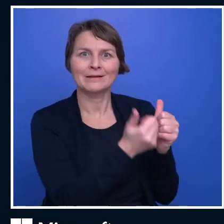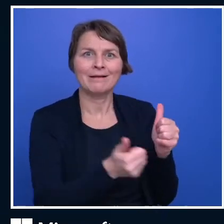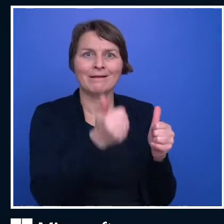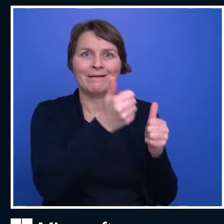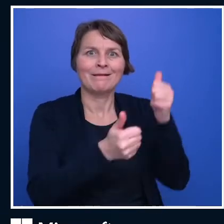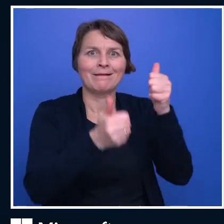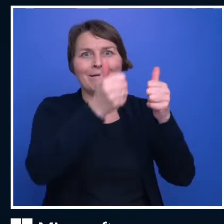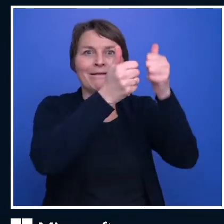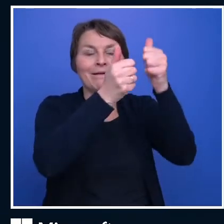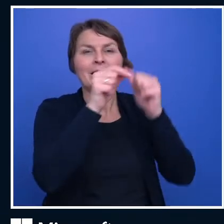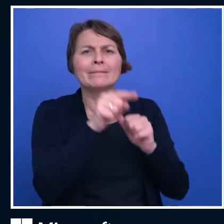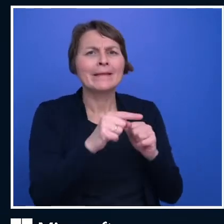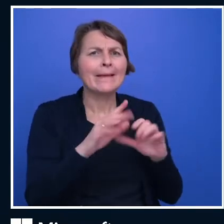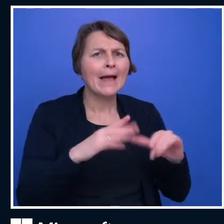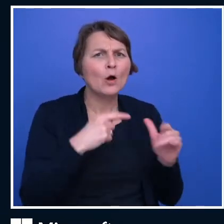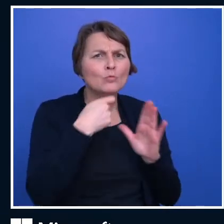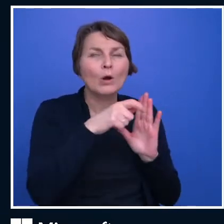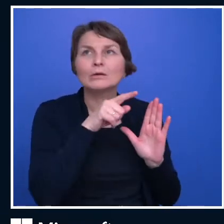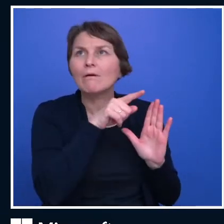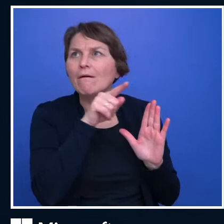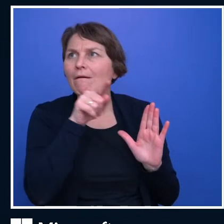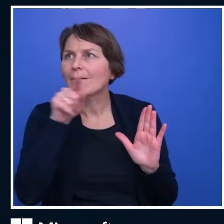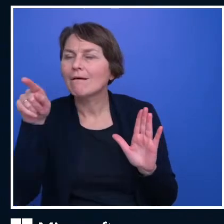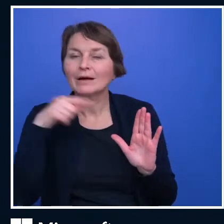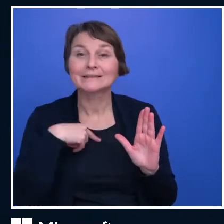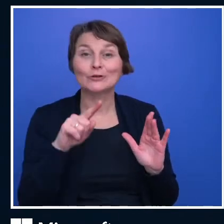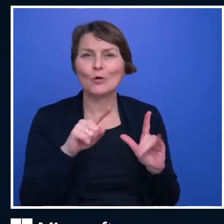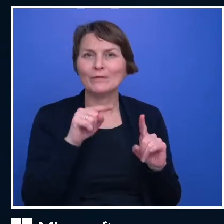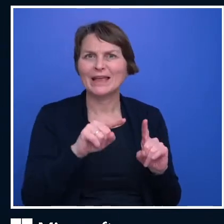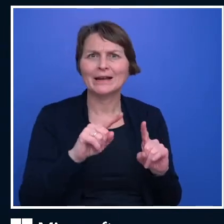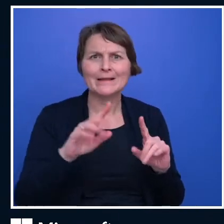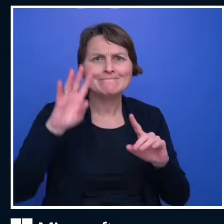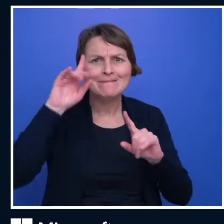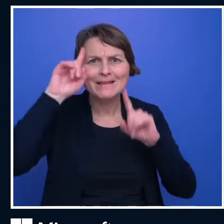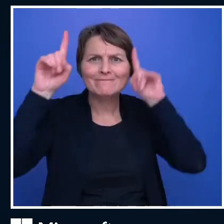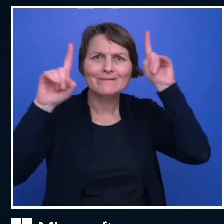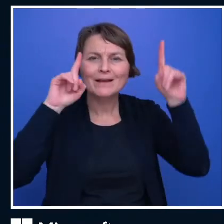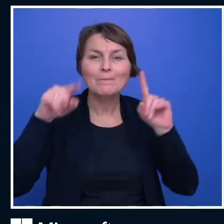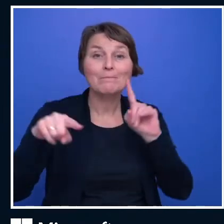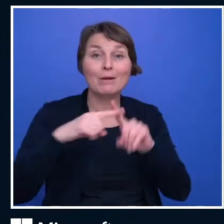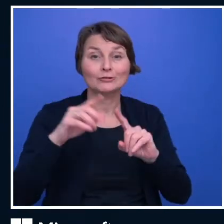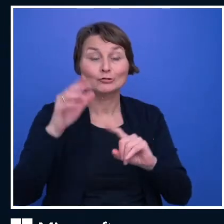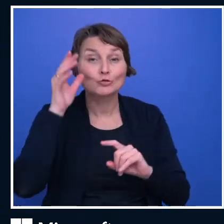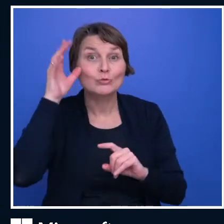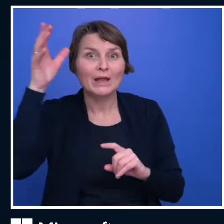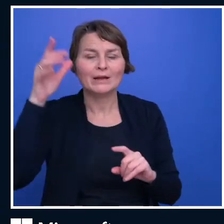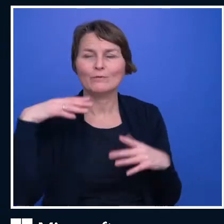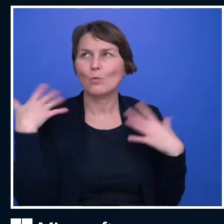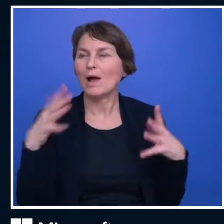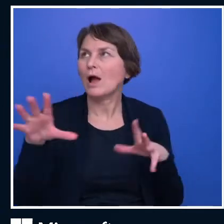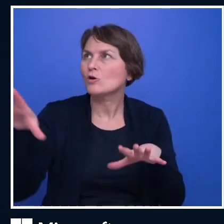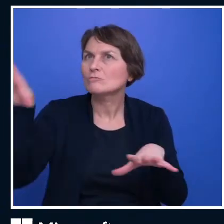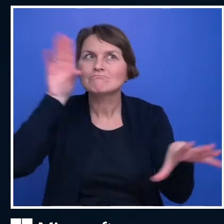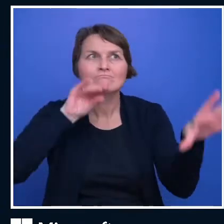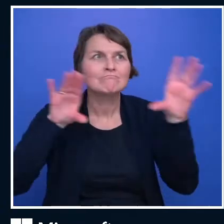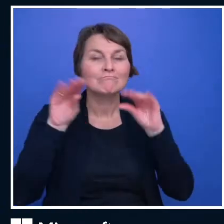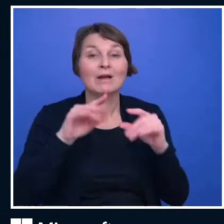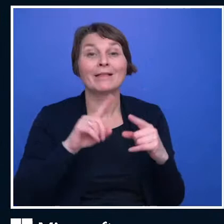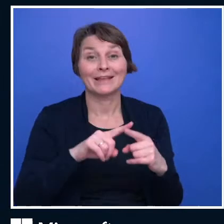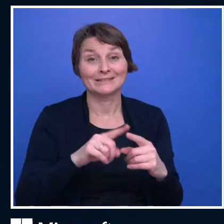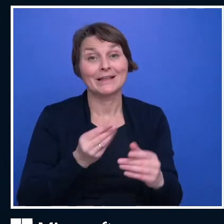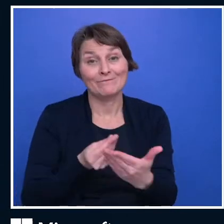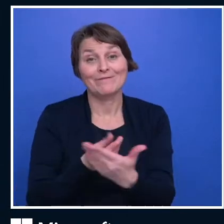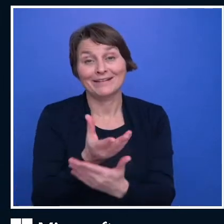also using it in like innovative and creative ways. So that's my first piece of advice. And the second piece of advice I have is to engage